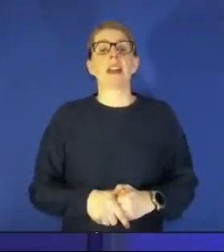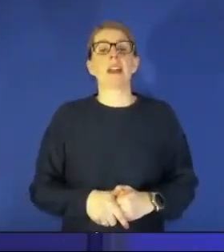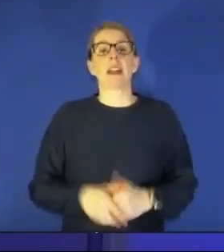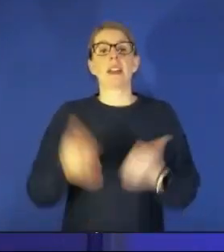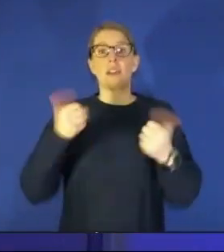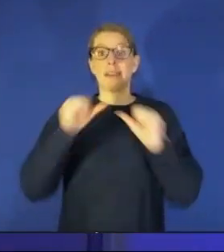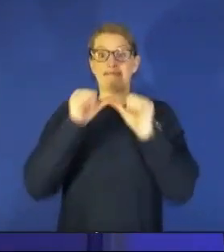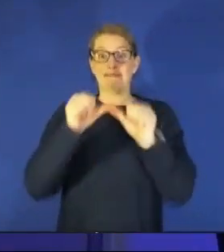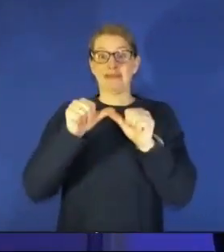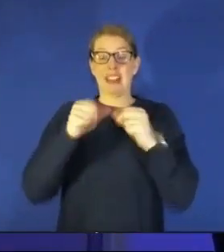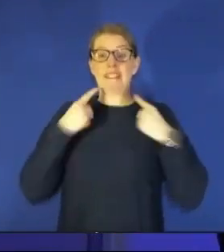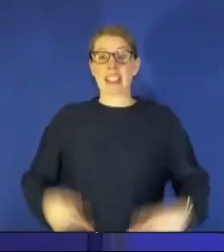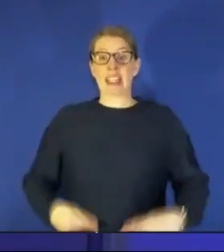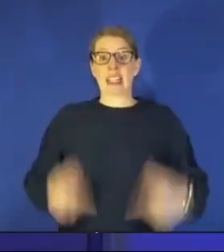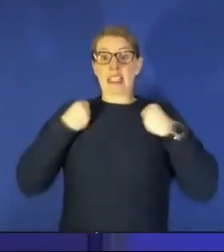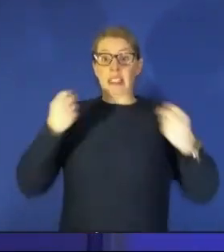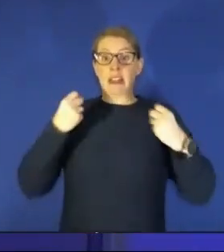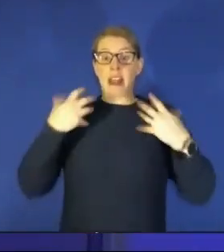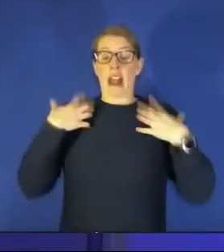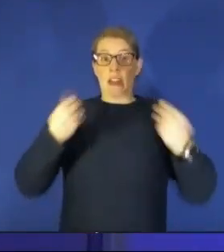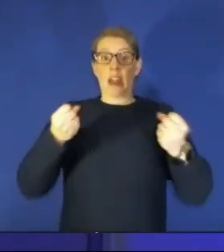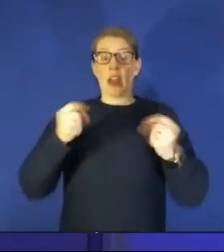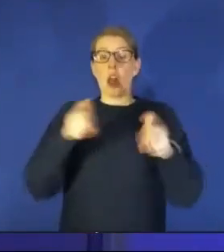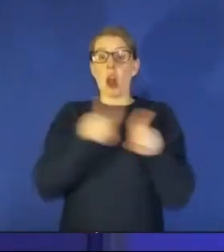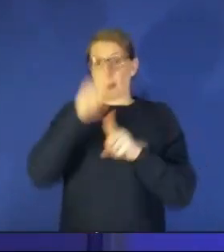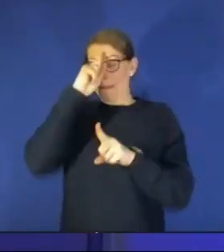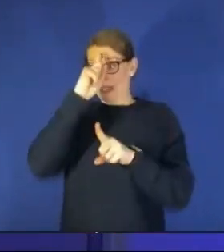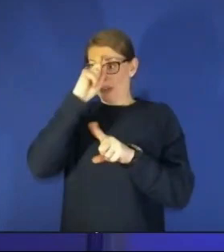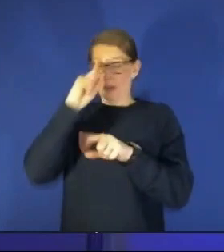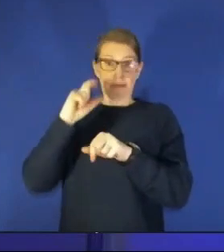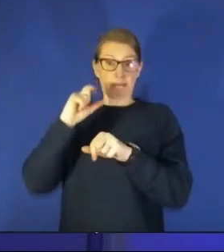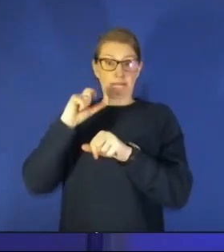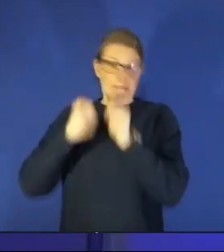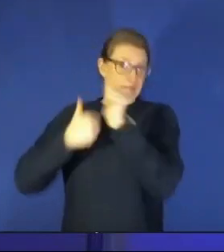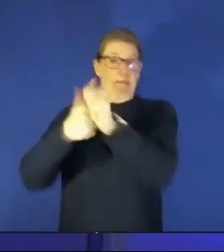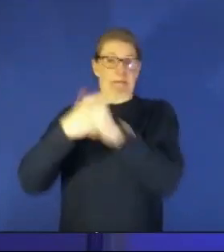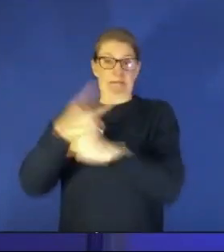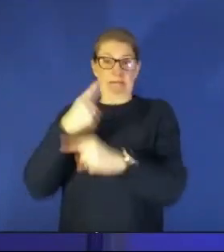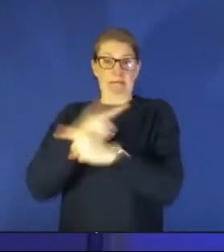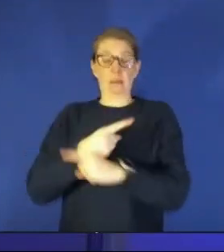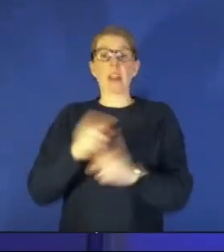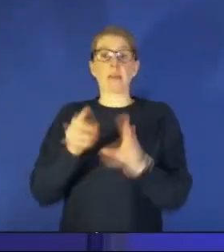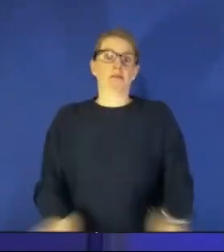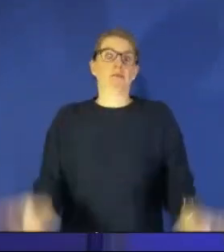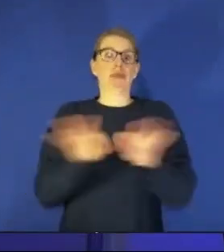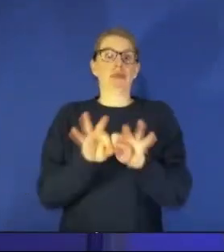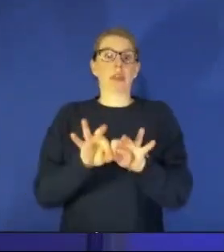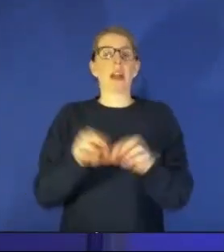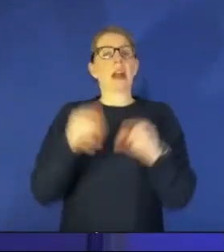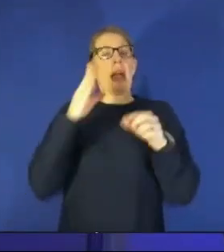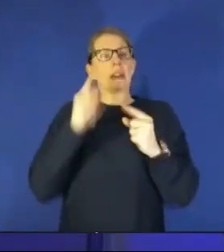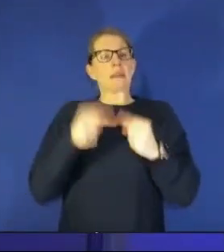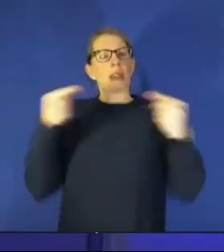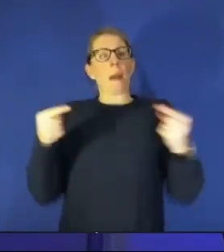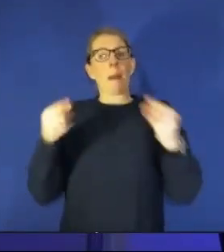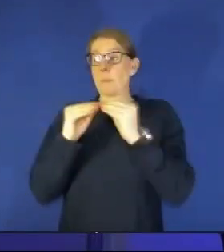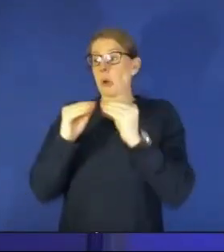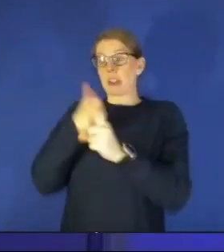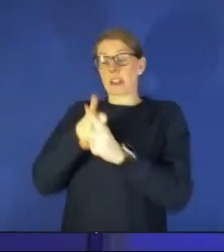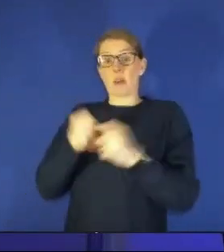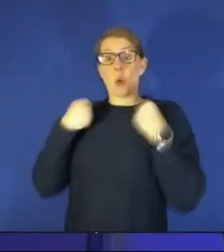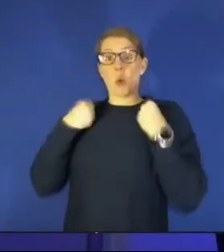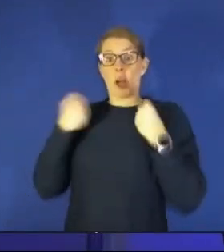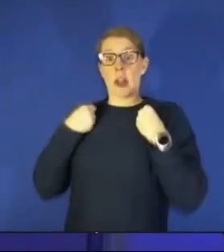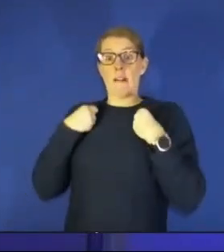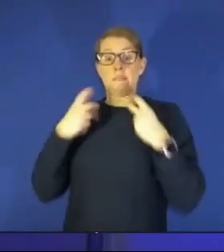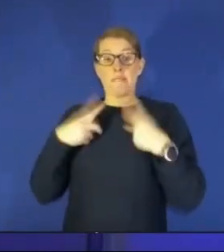fit and staying on top of it mentally was very, very important. And I know this is sort of counterintuitive, but the more you work out in the better physical